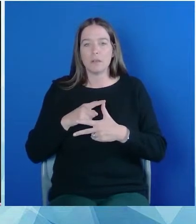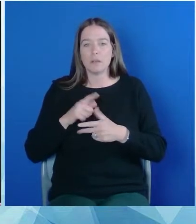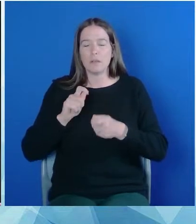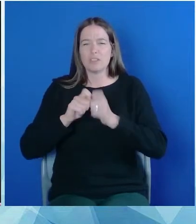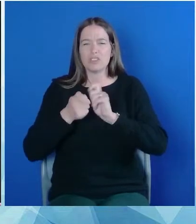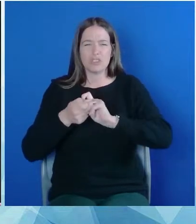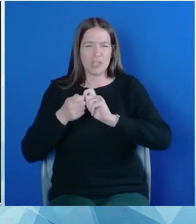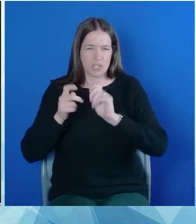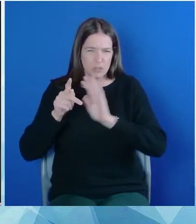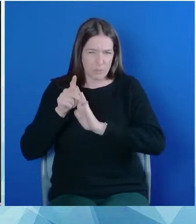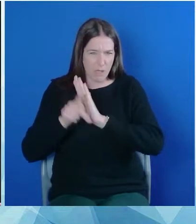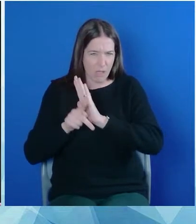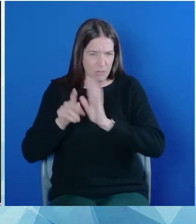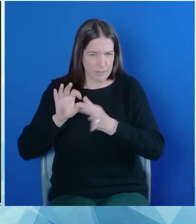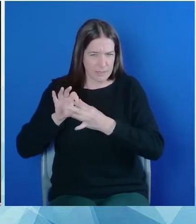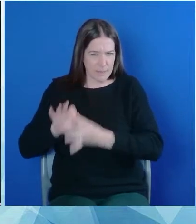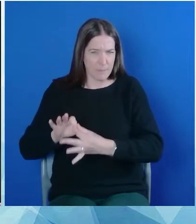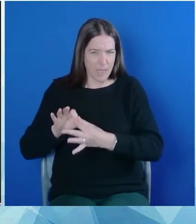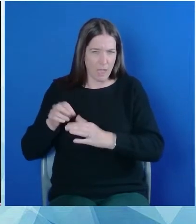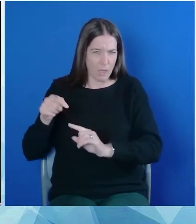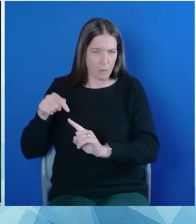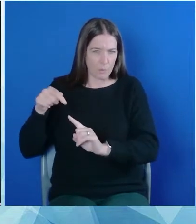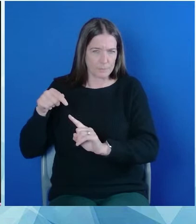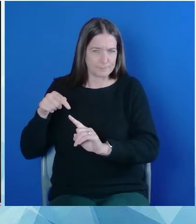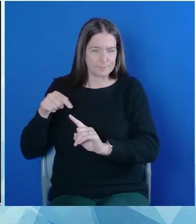change the policy regarding